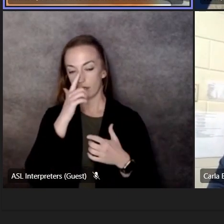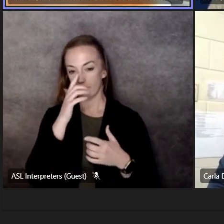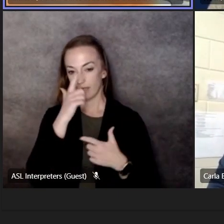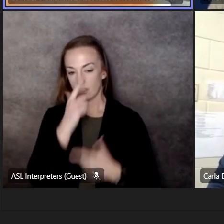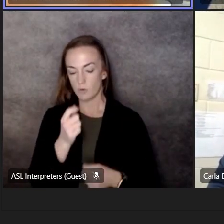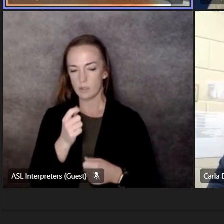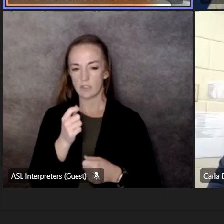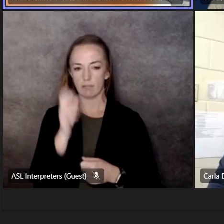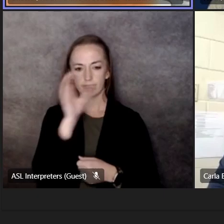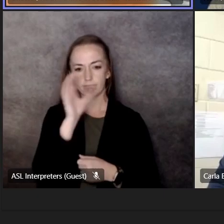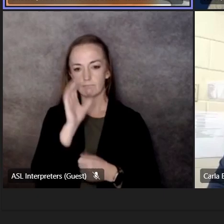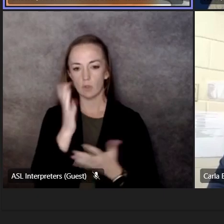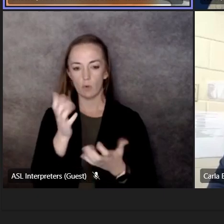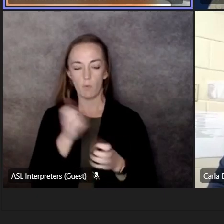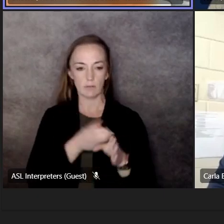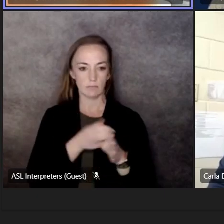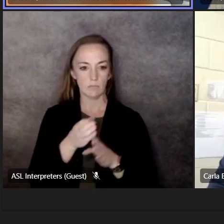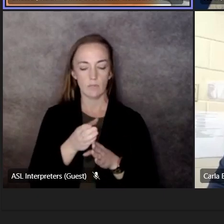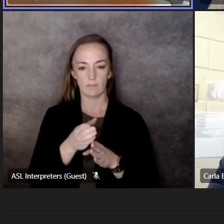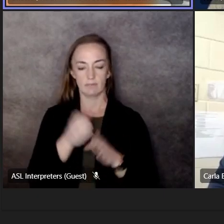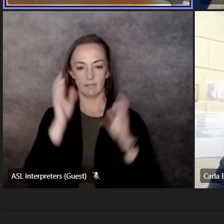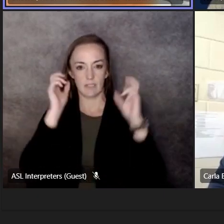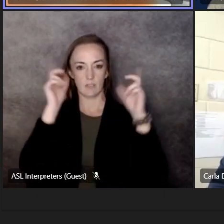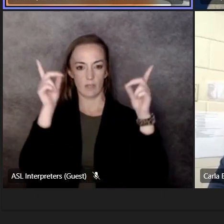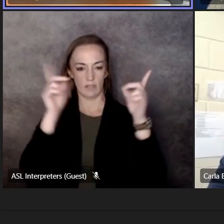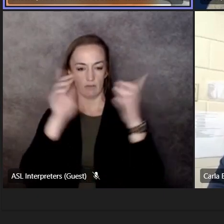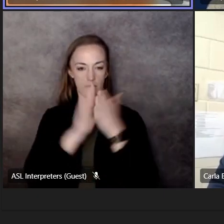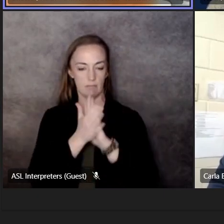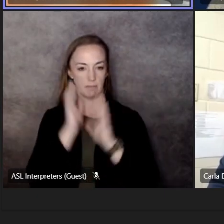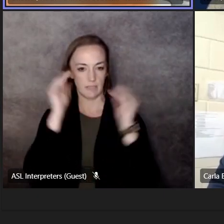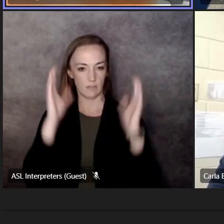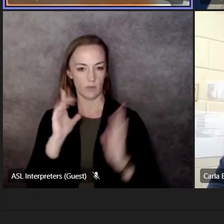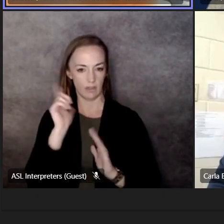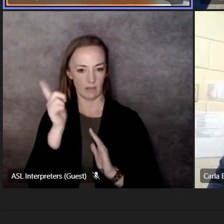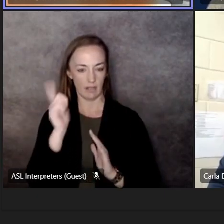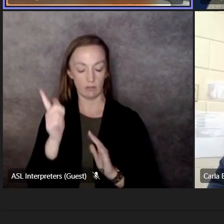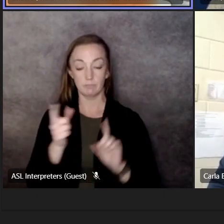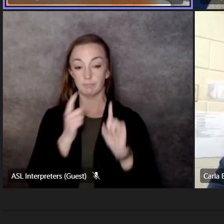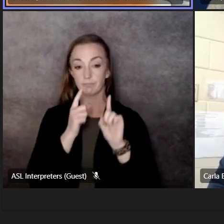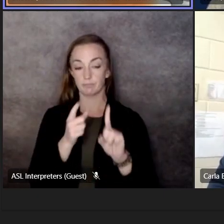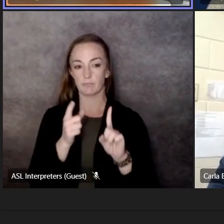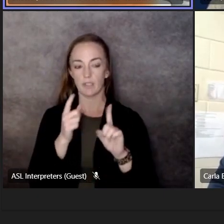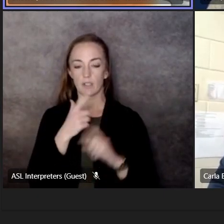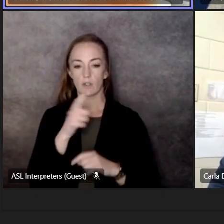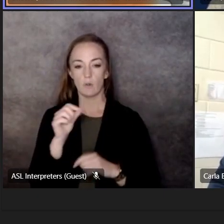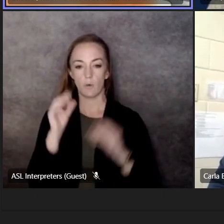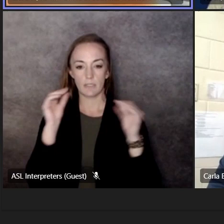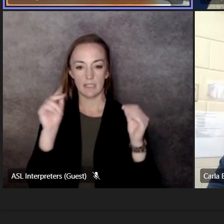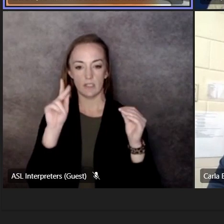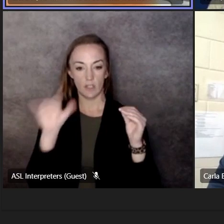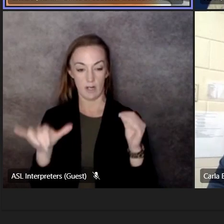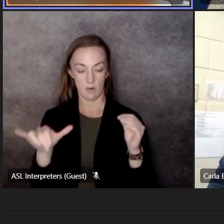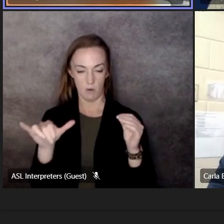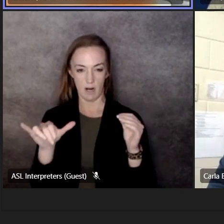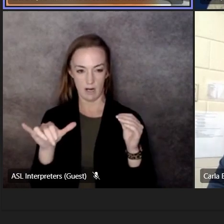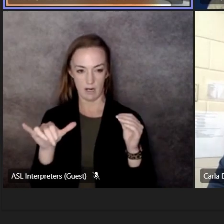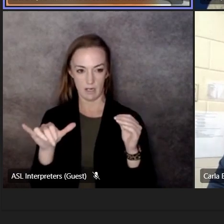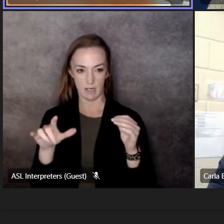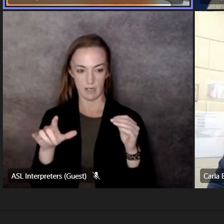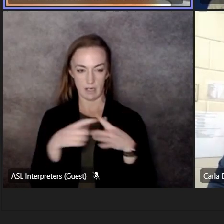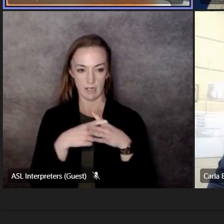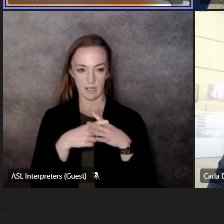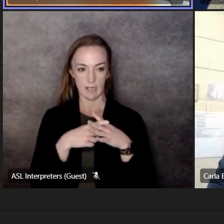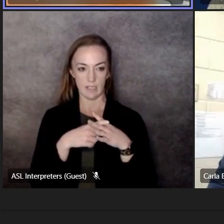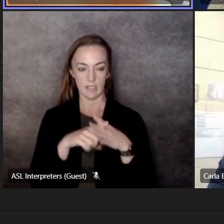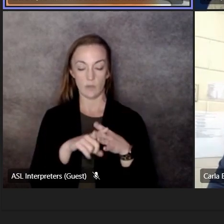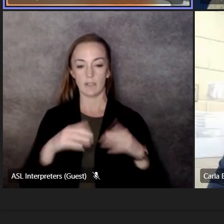field of education. Operating under the umbrella of the Go Teach KY initiative, Educators Rising is inspiring students to consider the field